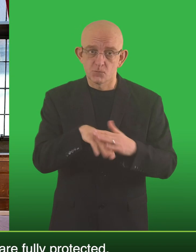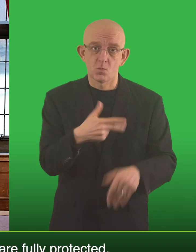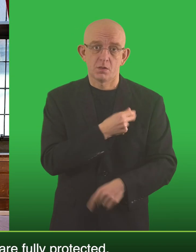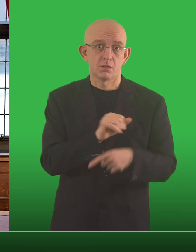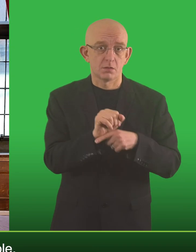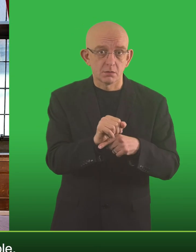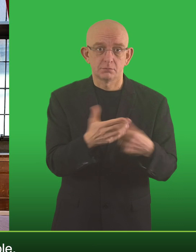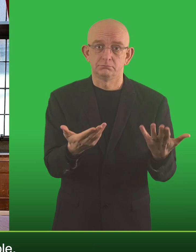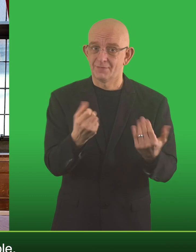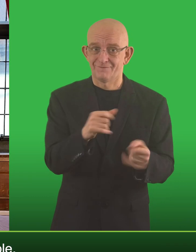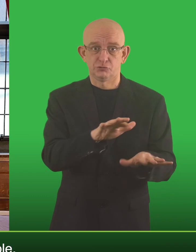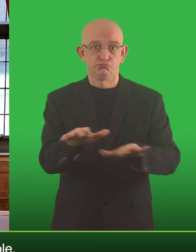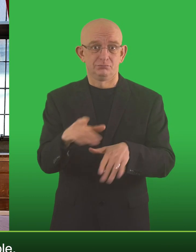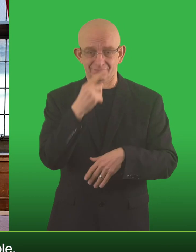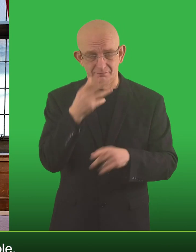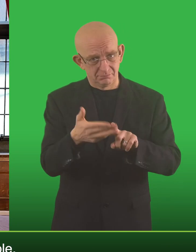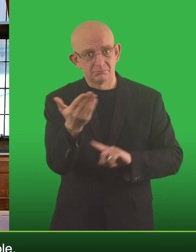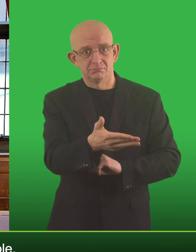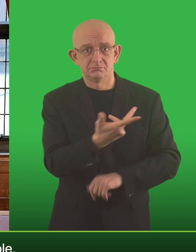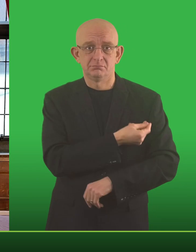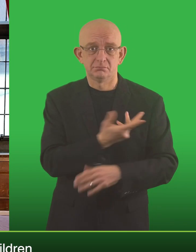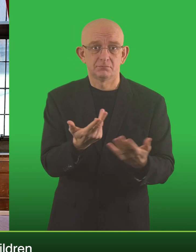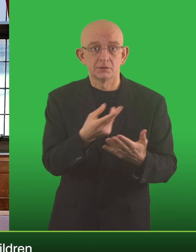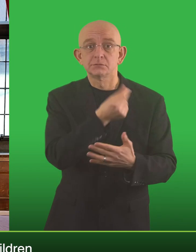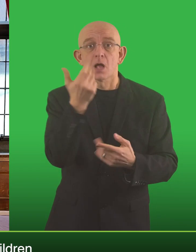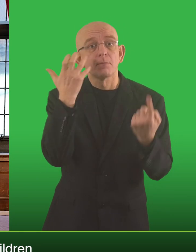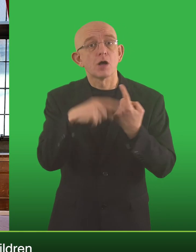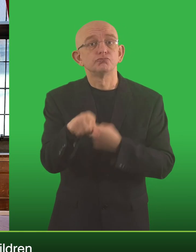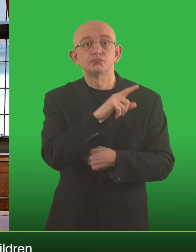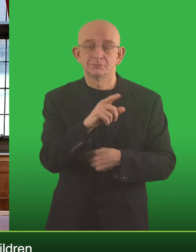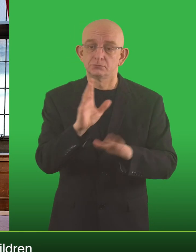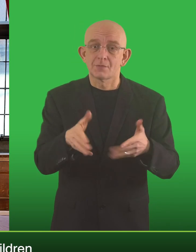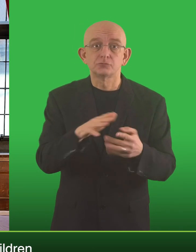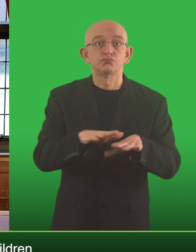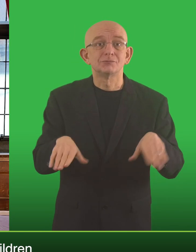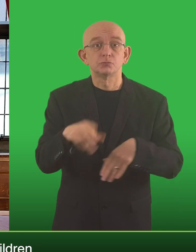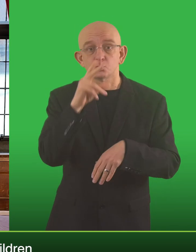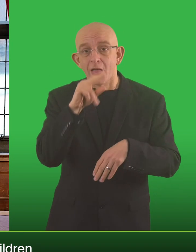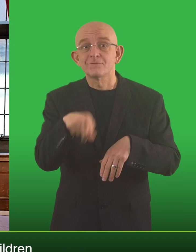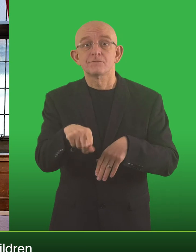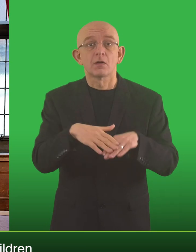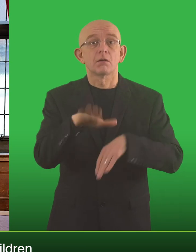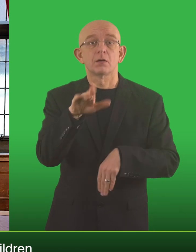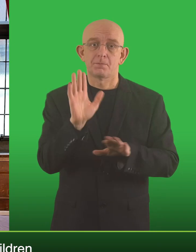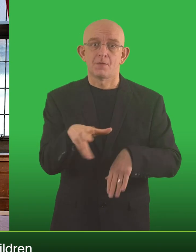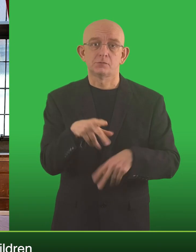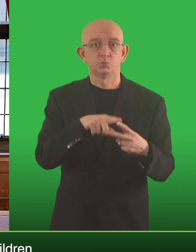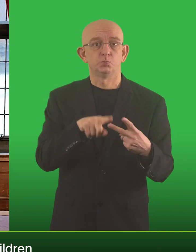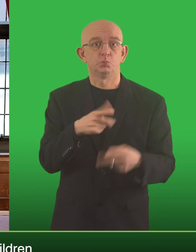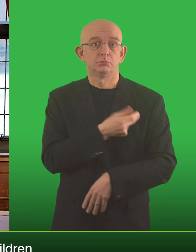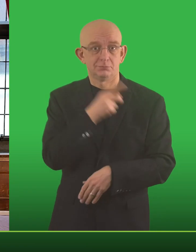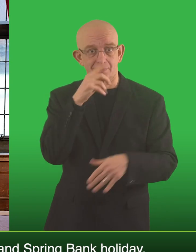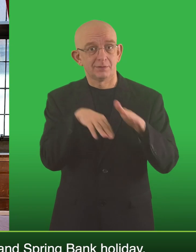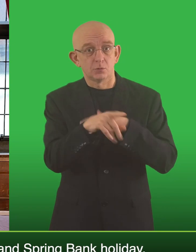already done so. It's there and it's available. Please make use of it. Some countries require children aged 12 plus to be double vaccinated to enter